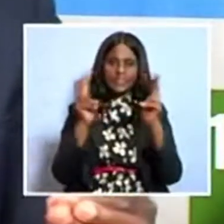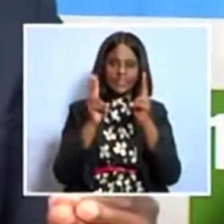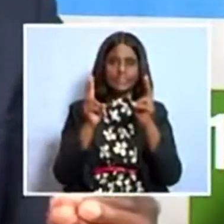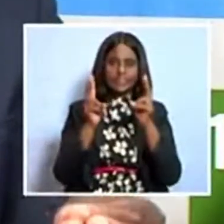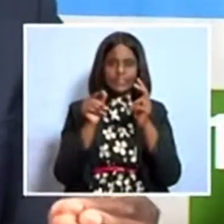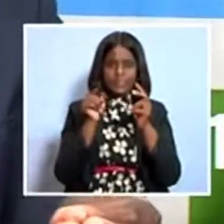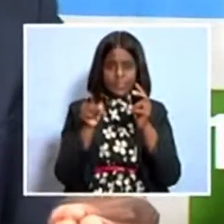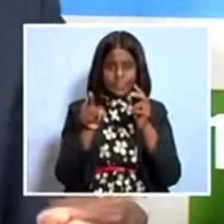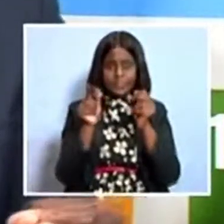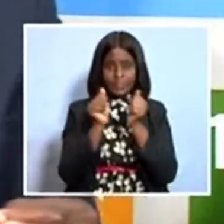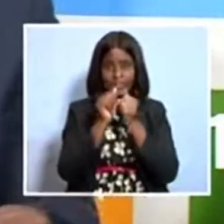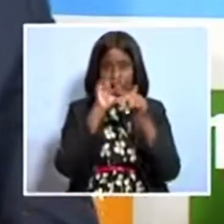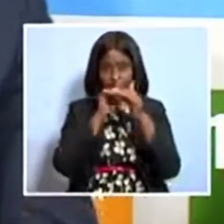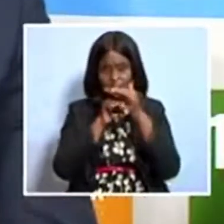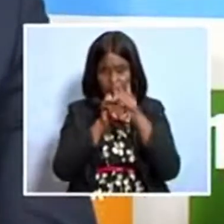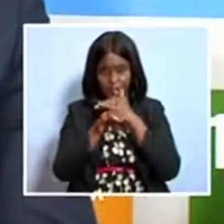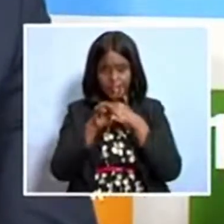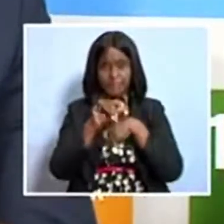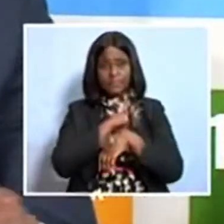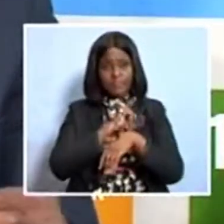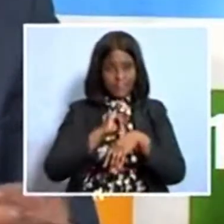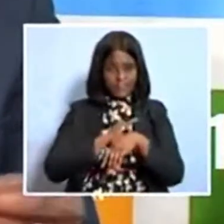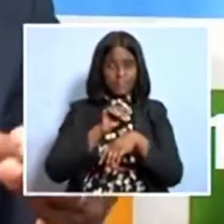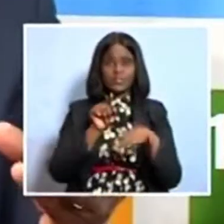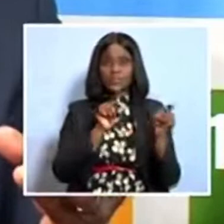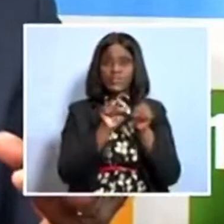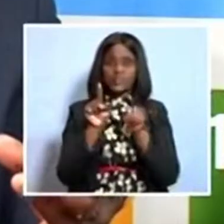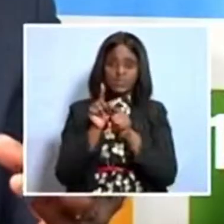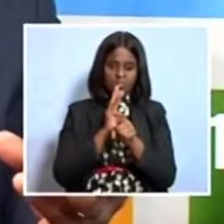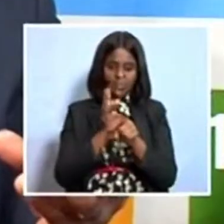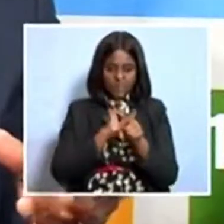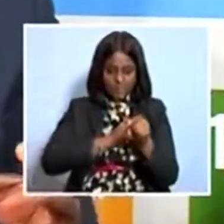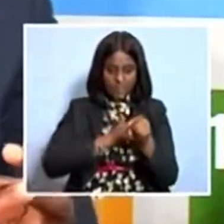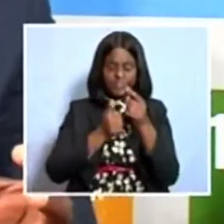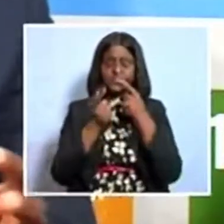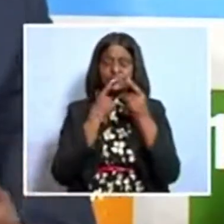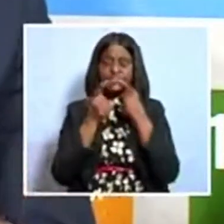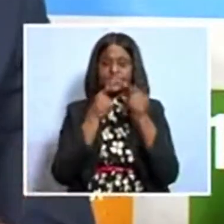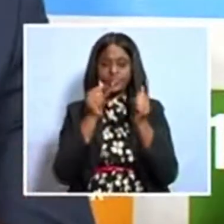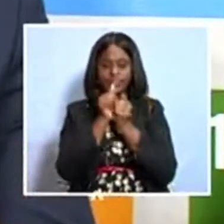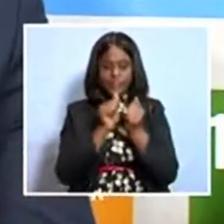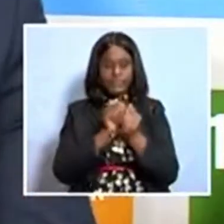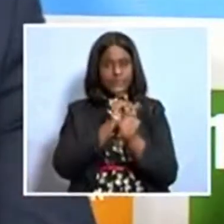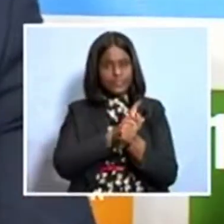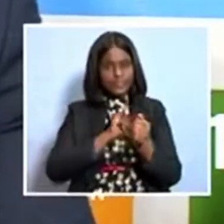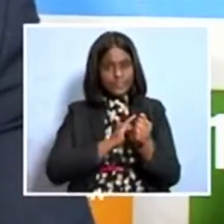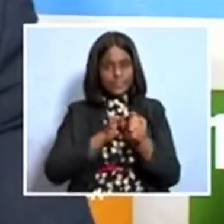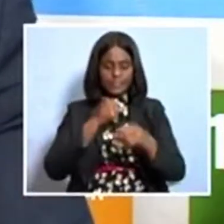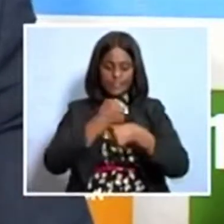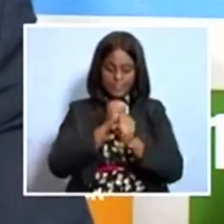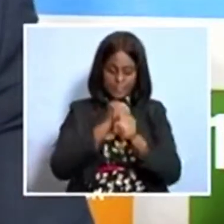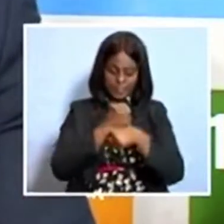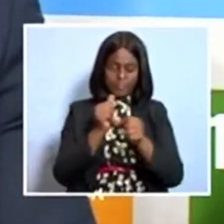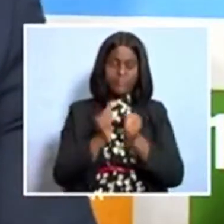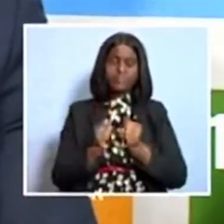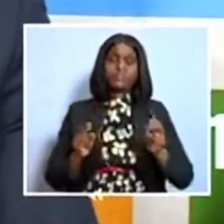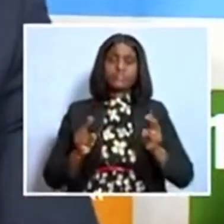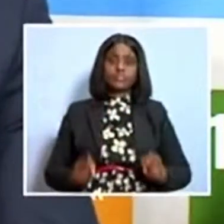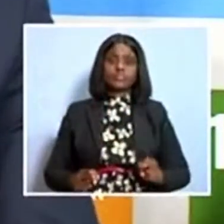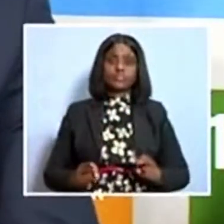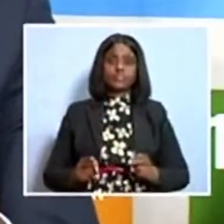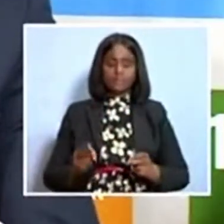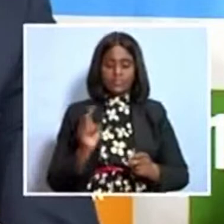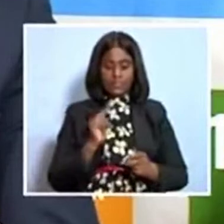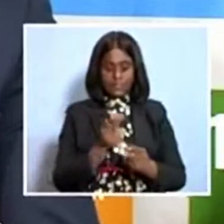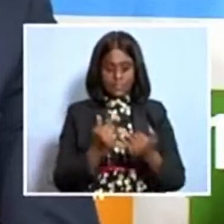access roads, you cannot industrialize. Also, we talk about industry, which is manufacturing and human capital as well. And also we talk